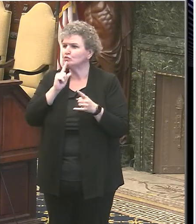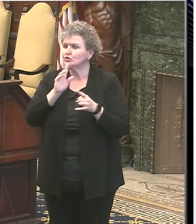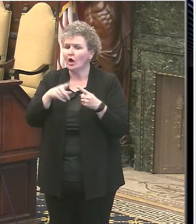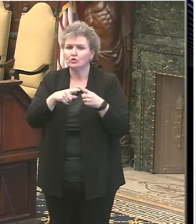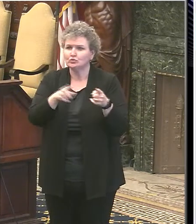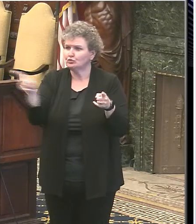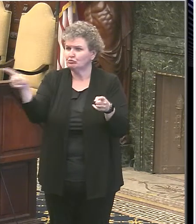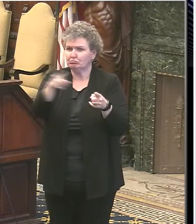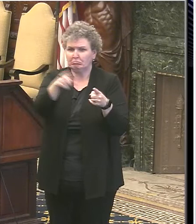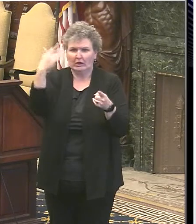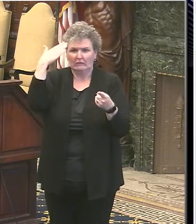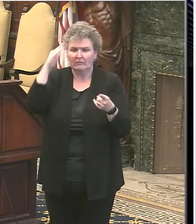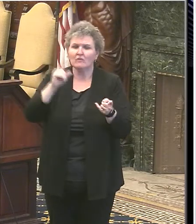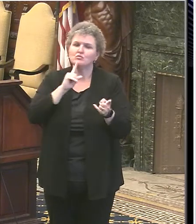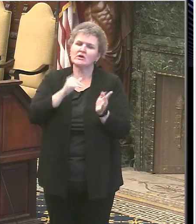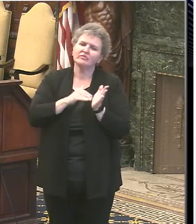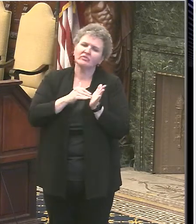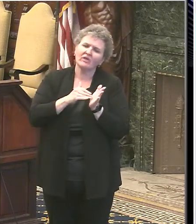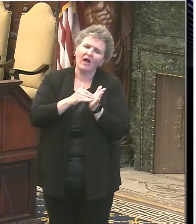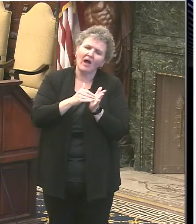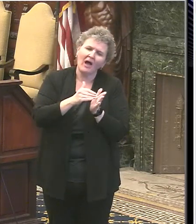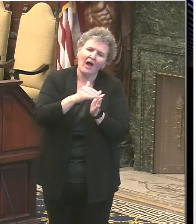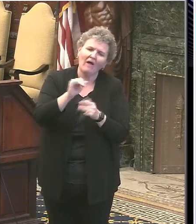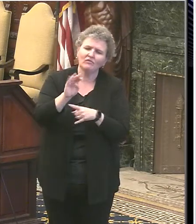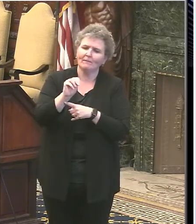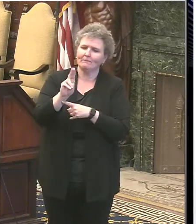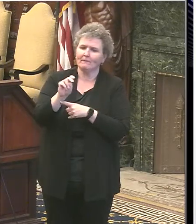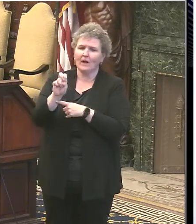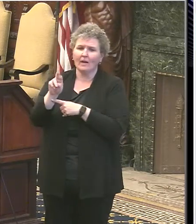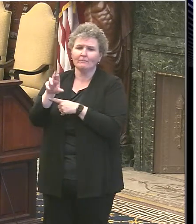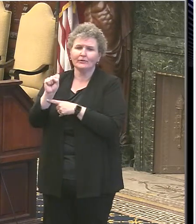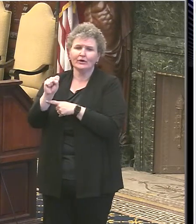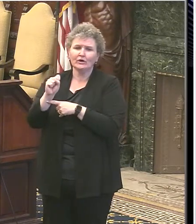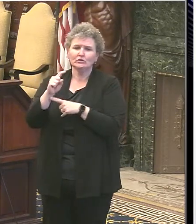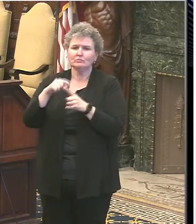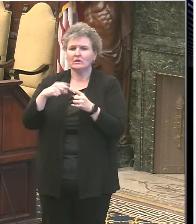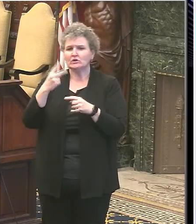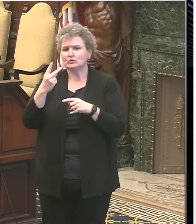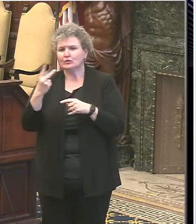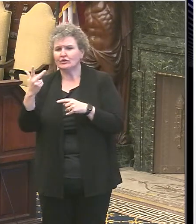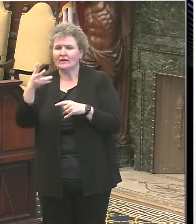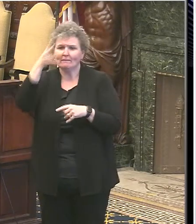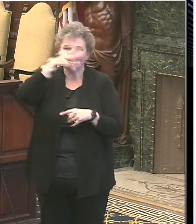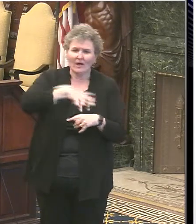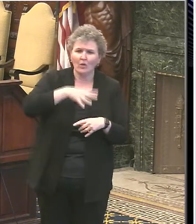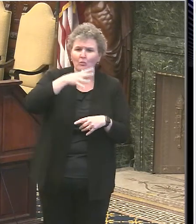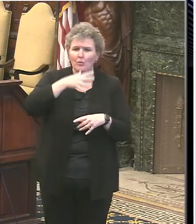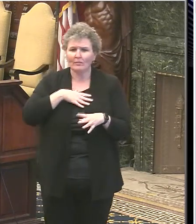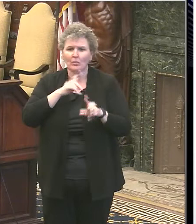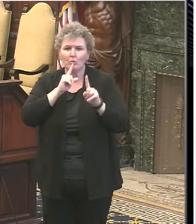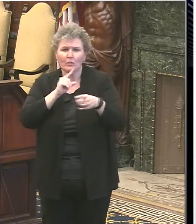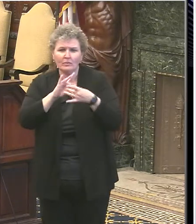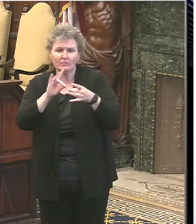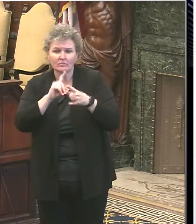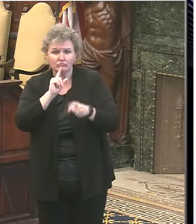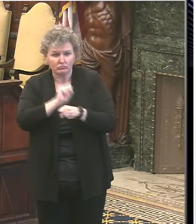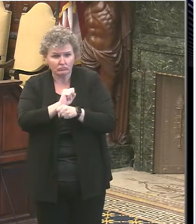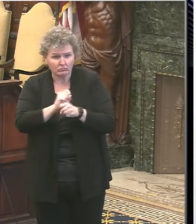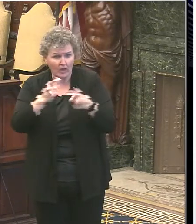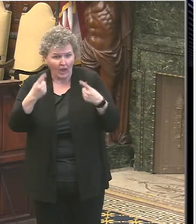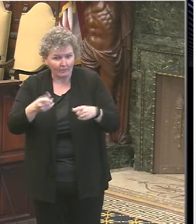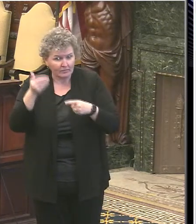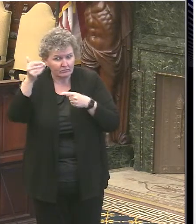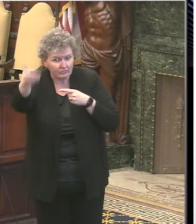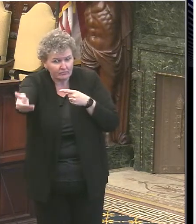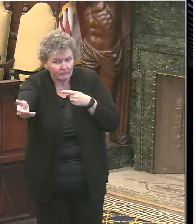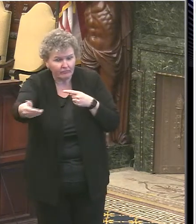literally thousands of Mummers, and 2 or 3 men or women telling a reporter something doesn't mean it's going to happen. I suspect